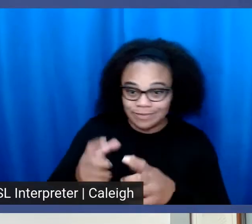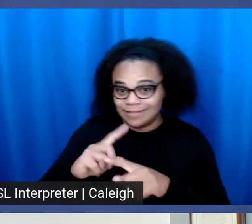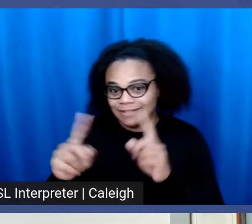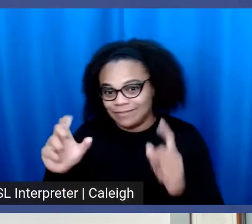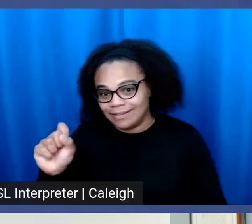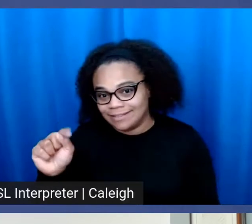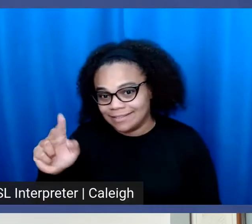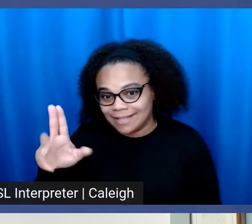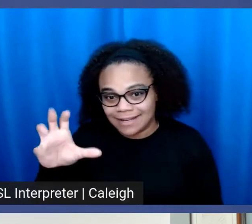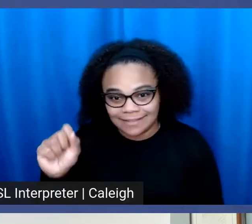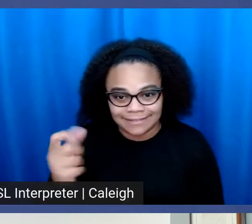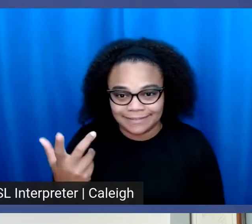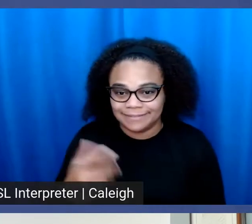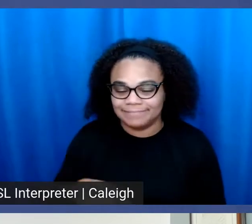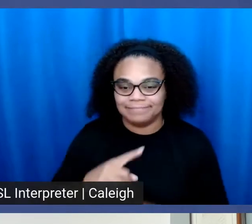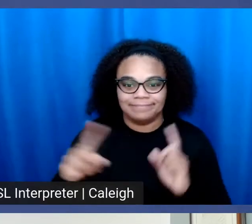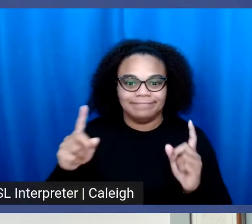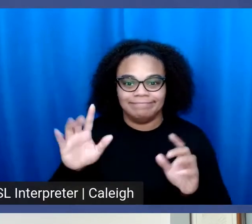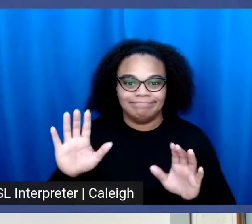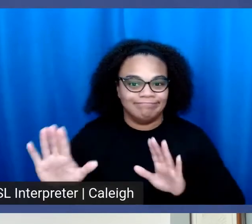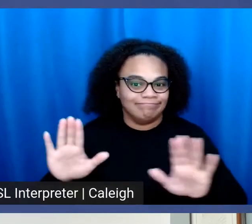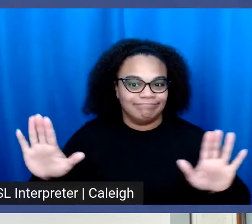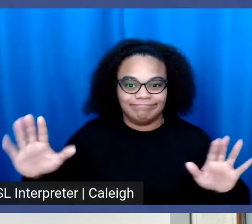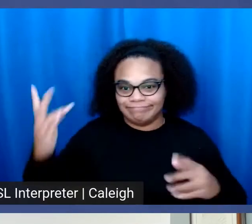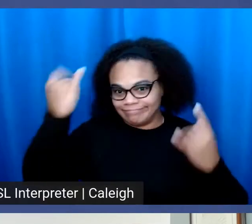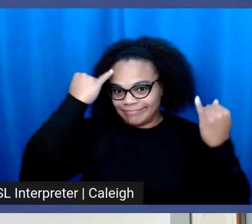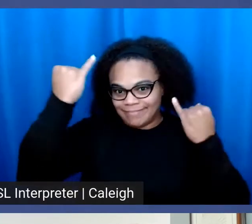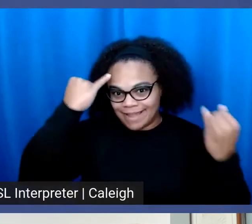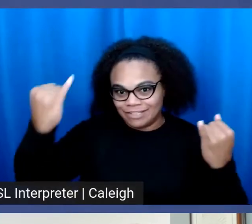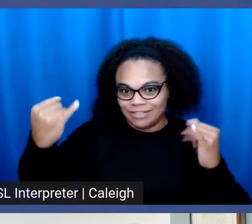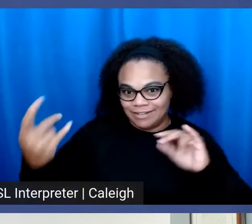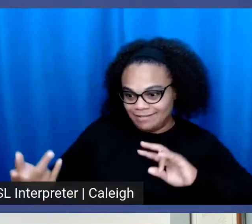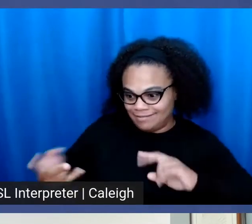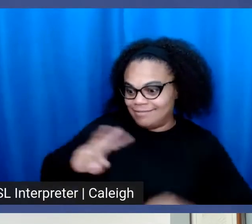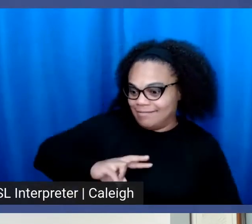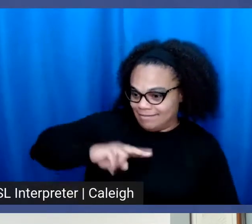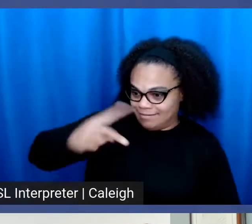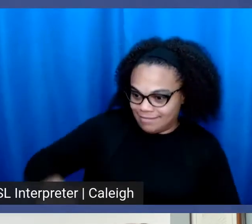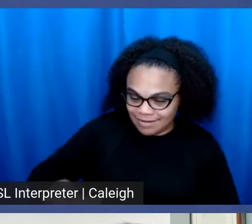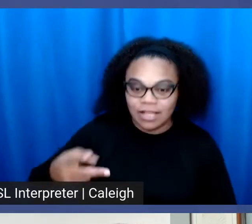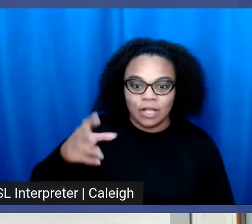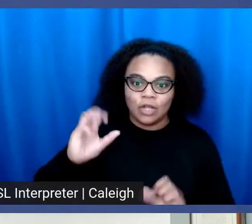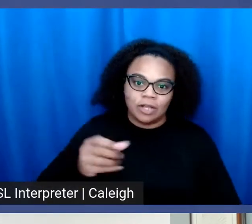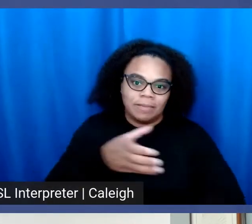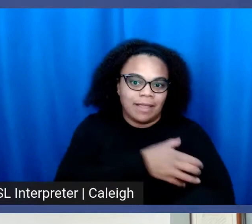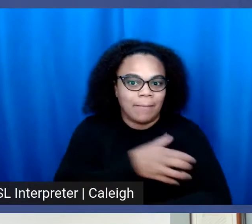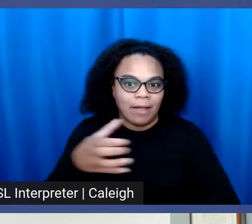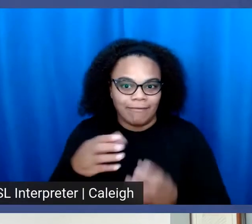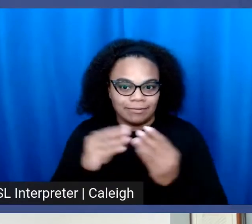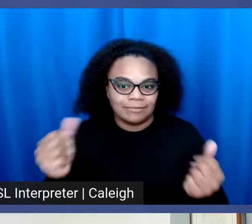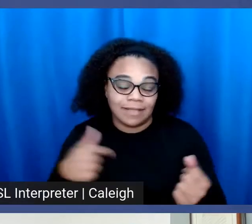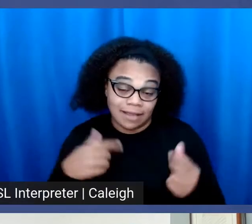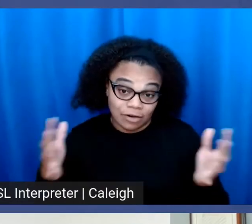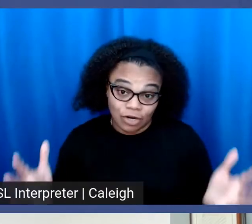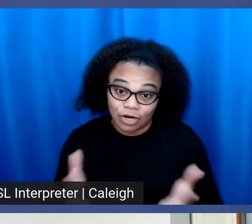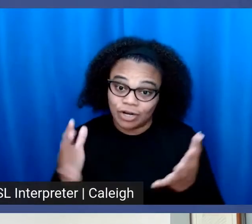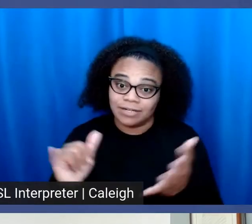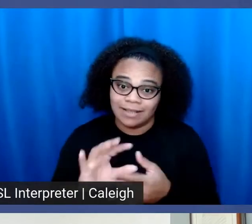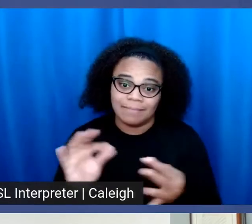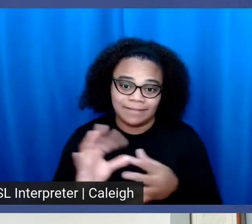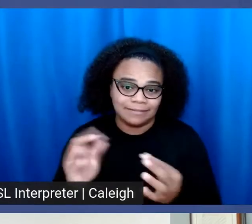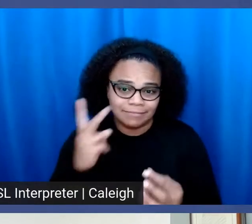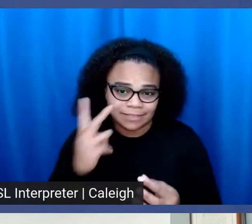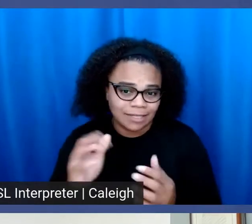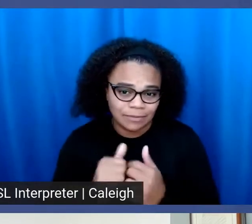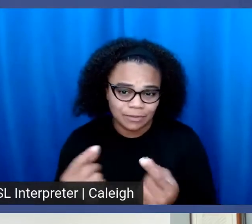and imagining the shoe on the other foot can be powerful medicine. So I encourage that message to go out and see what we can do with it.